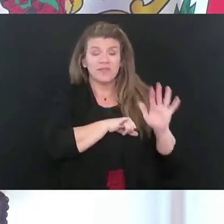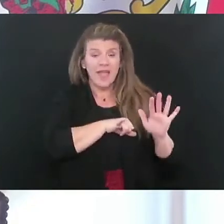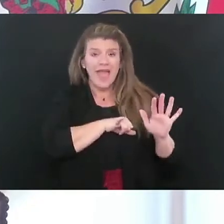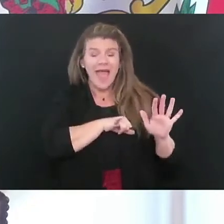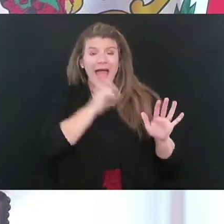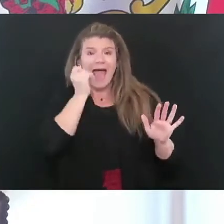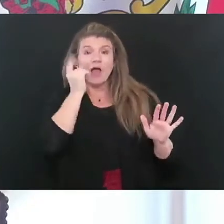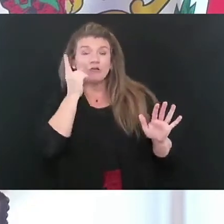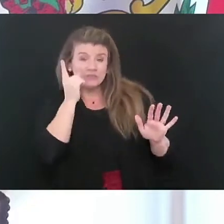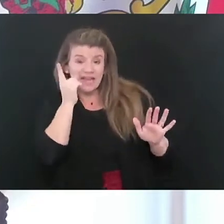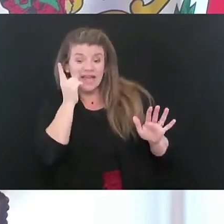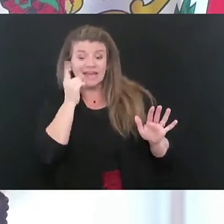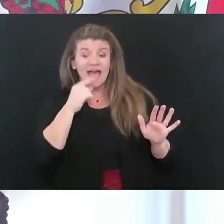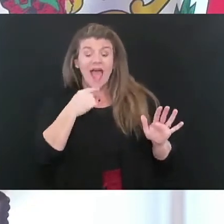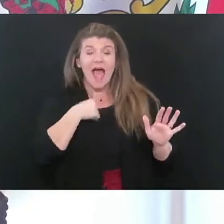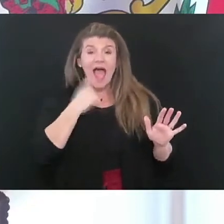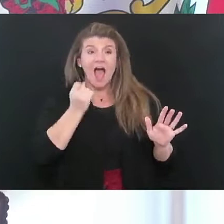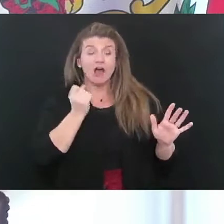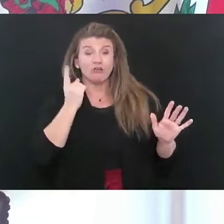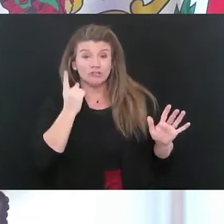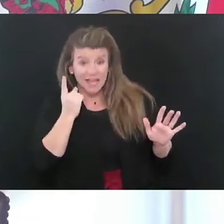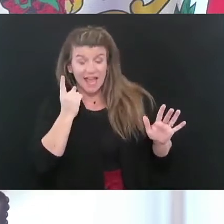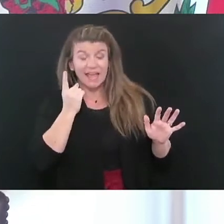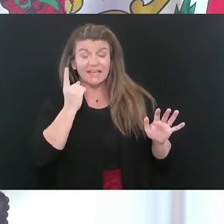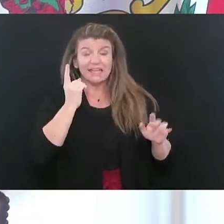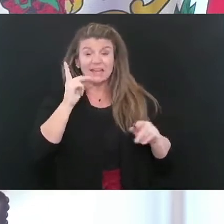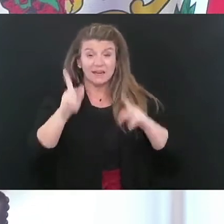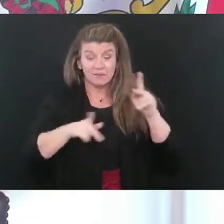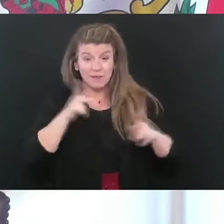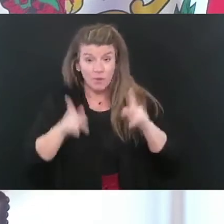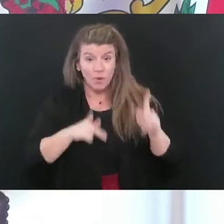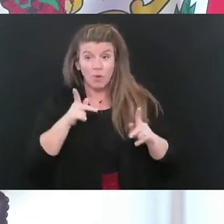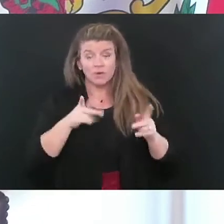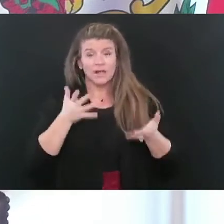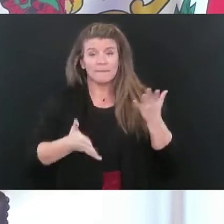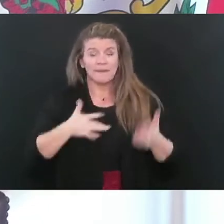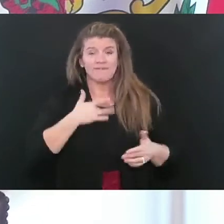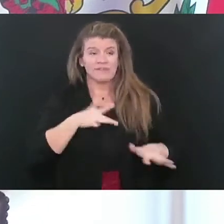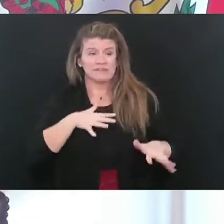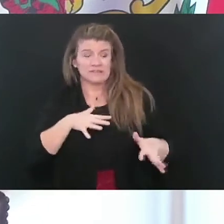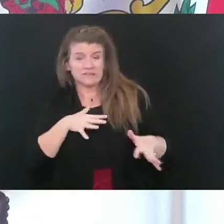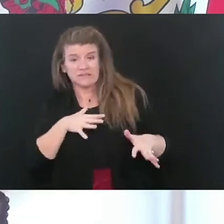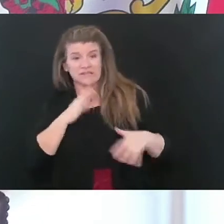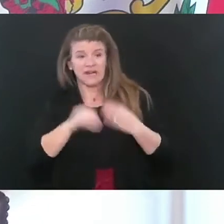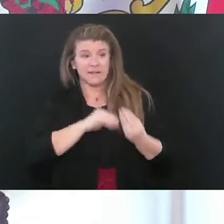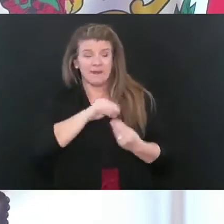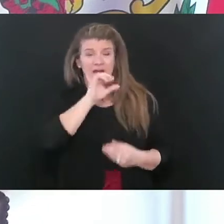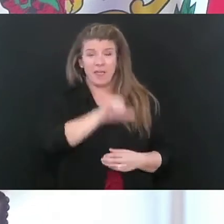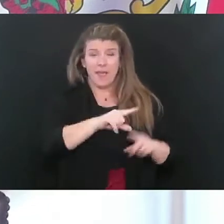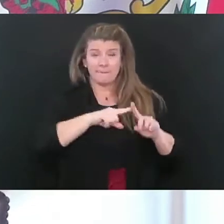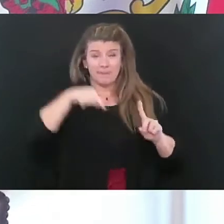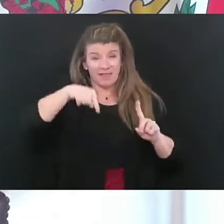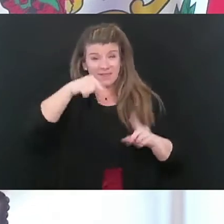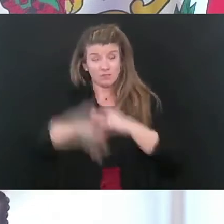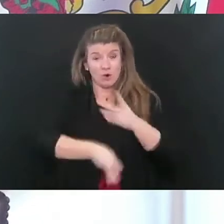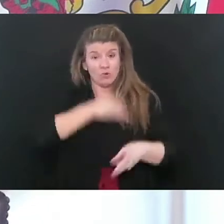understand, I get it, and I understand people's maybe hesitation and everything, but in this